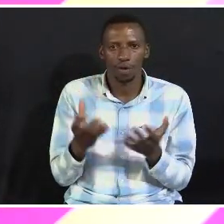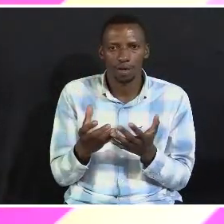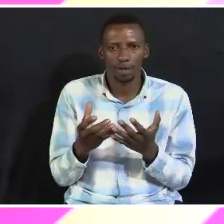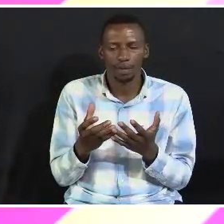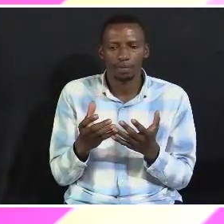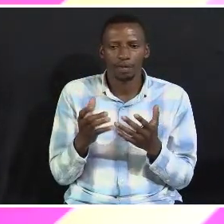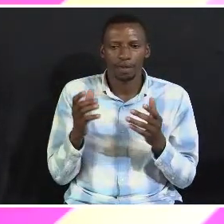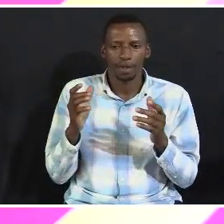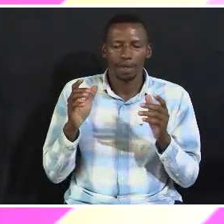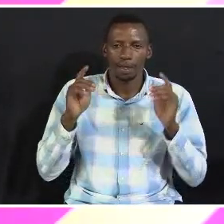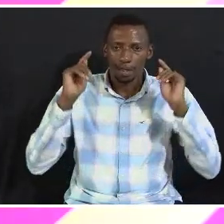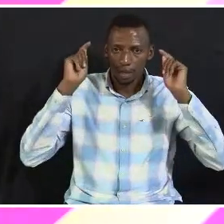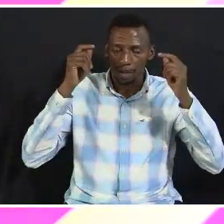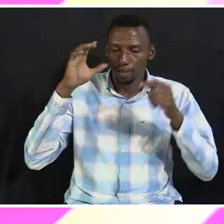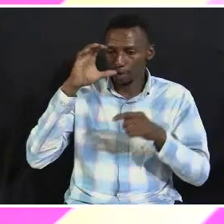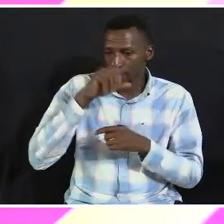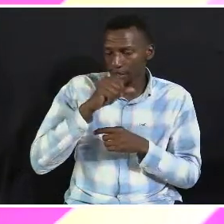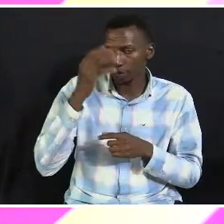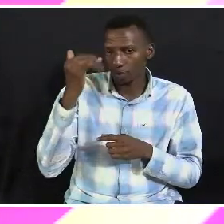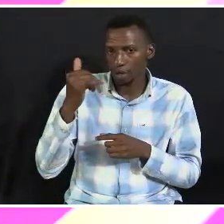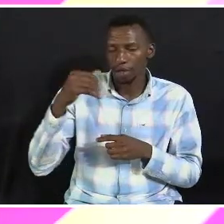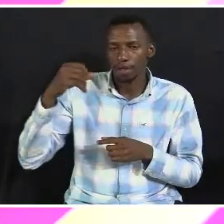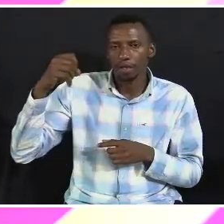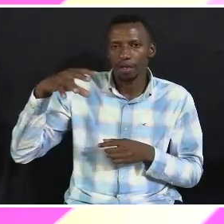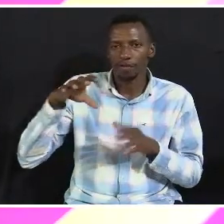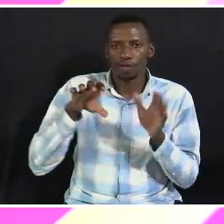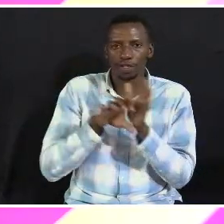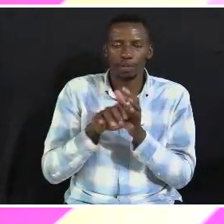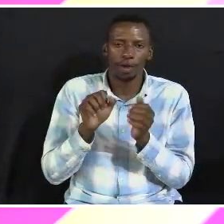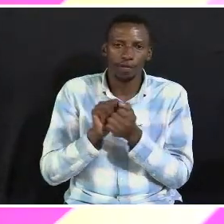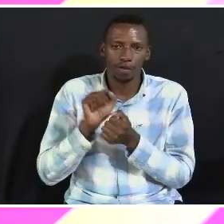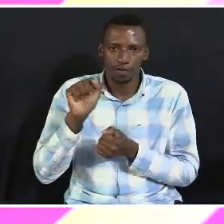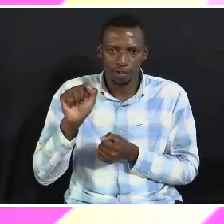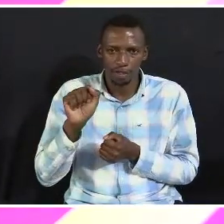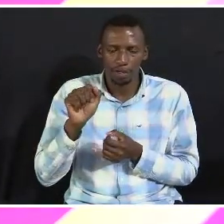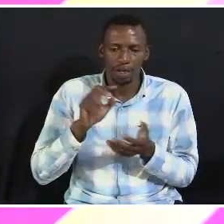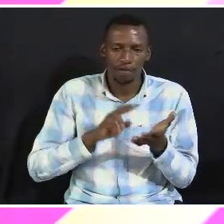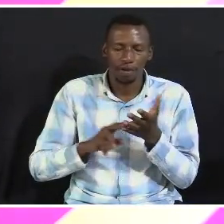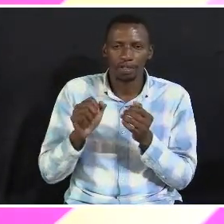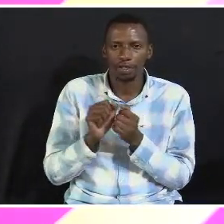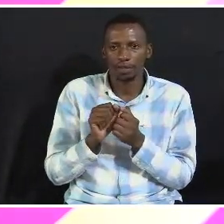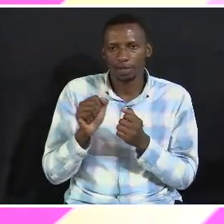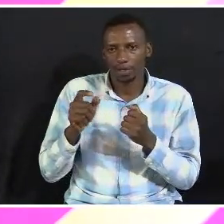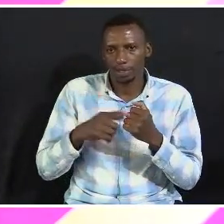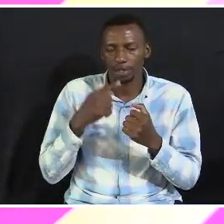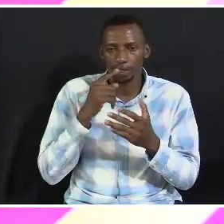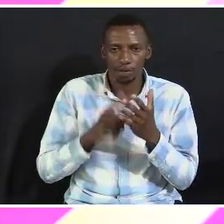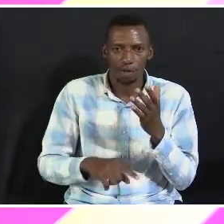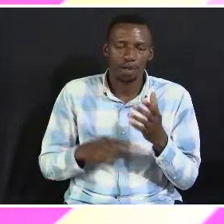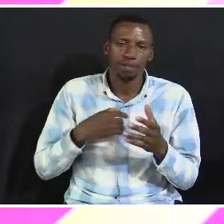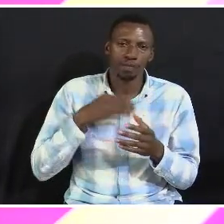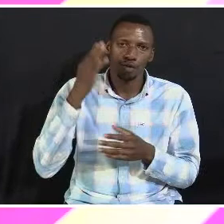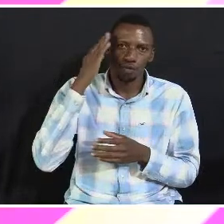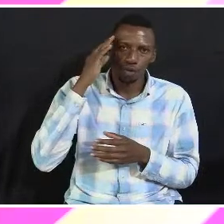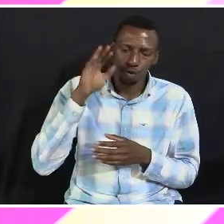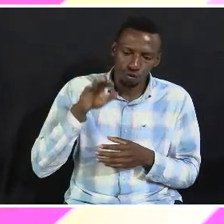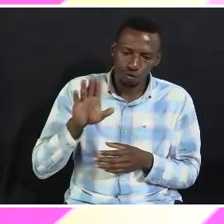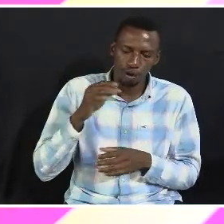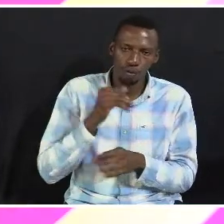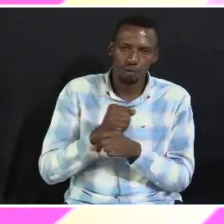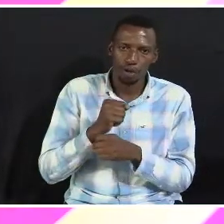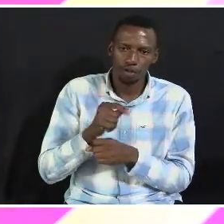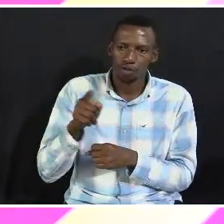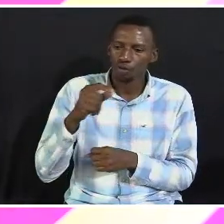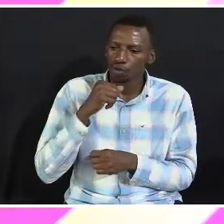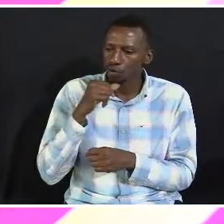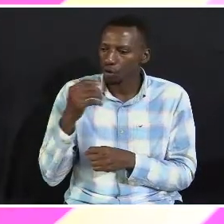Revelation 3:15 and 16, the Bible says, "I know your works, that you are neither hot nor cold.